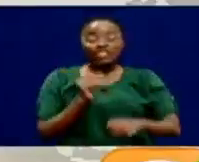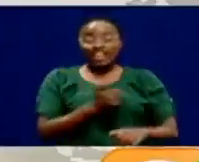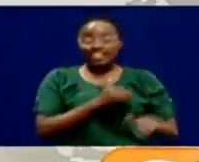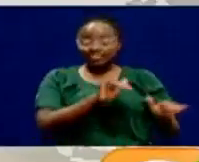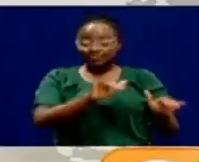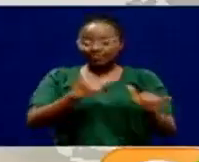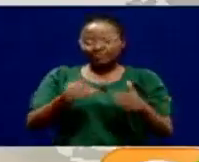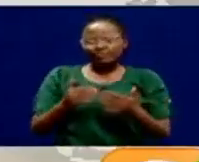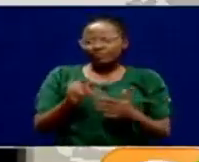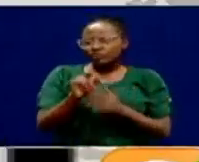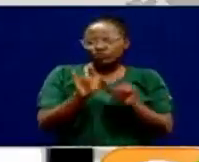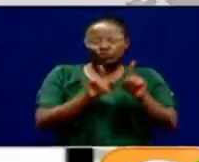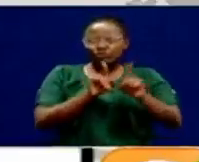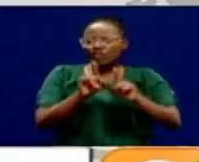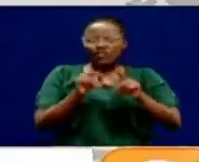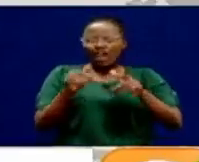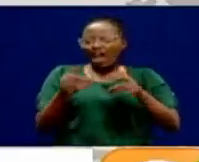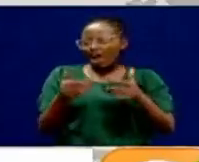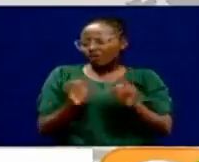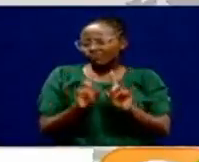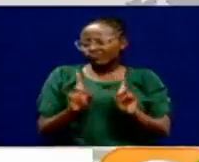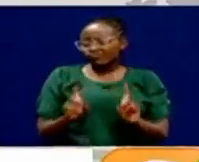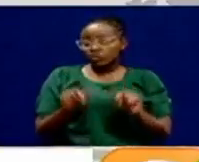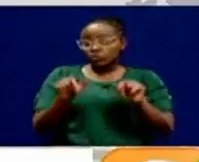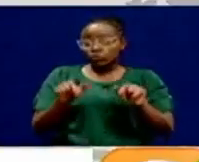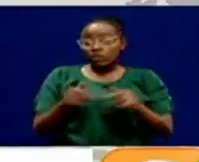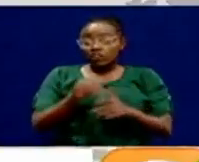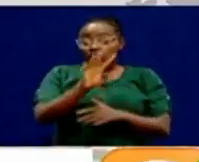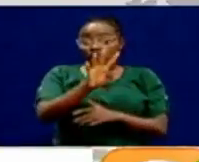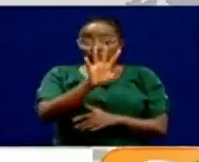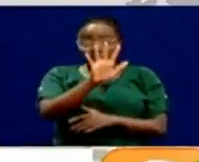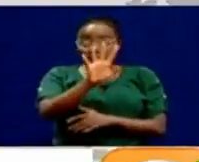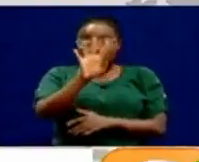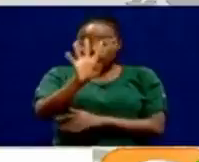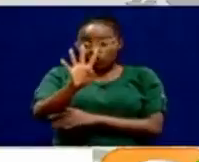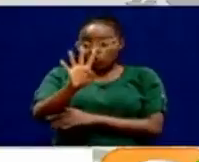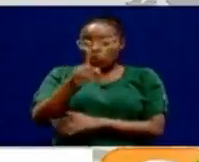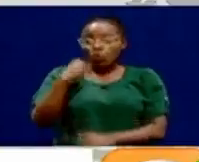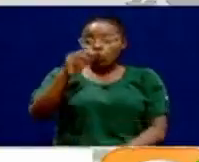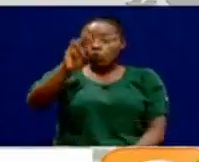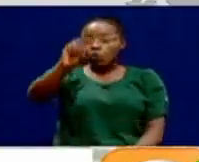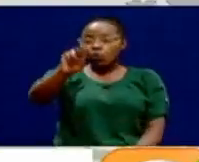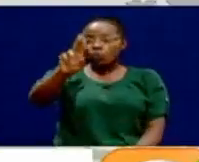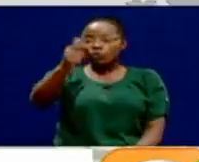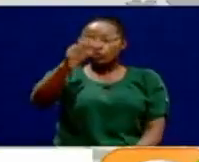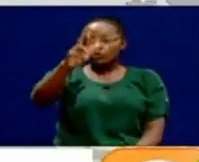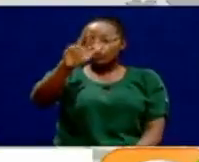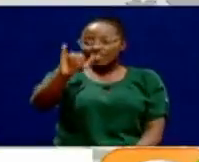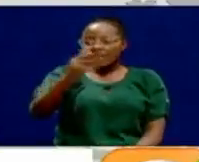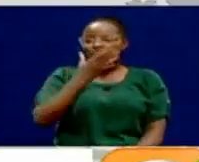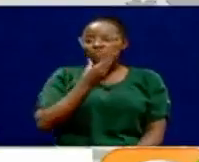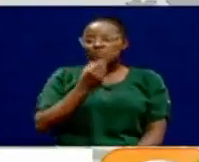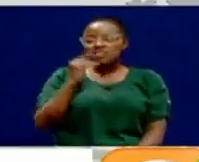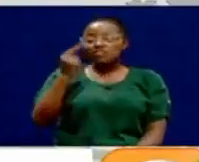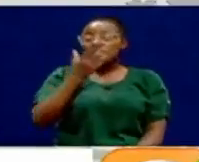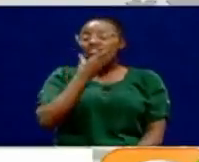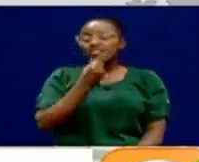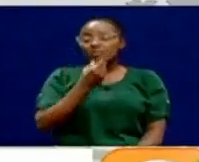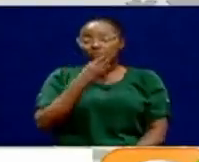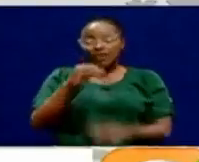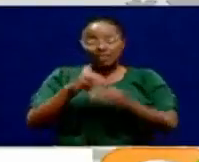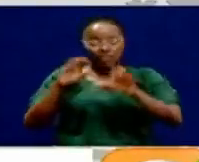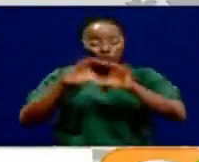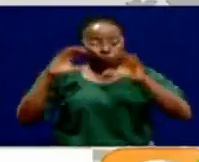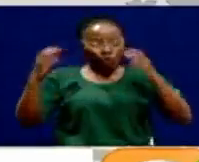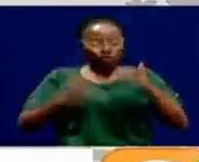Oh, just how well-traveled are you? Tonight, we feature 54-year-old Slawek Muturi, who's probably the first man on Earth